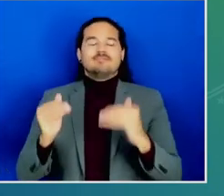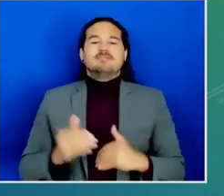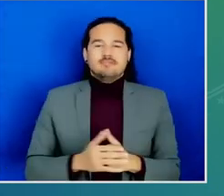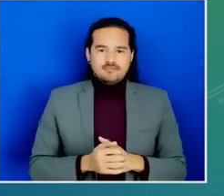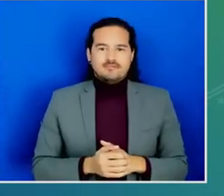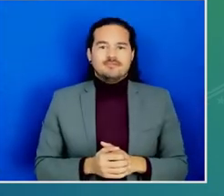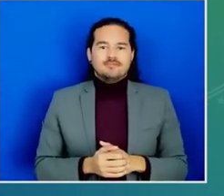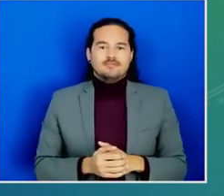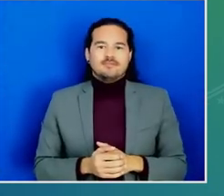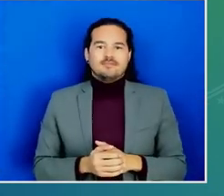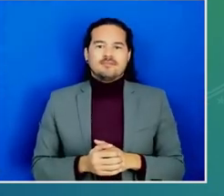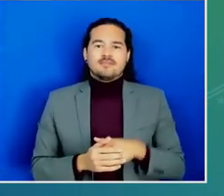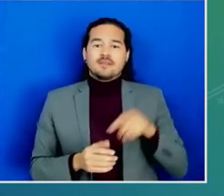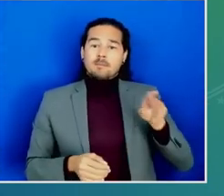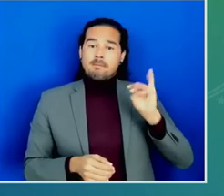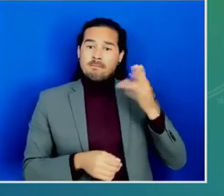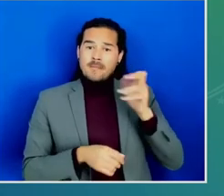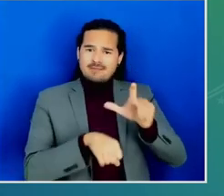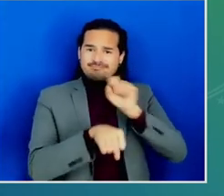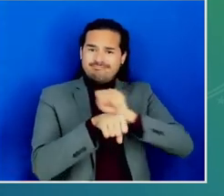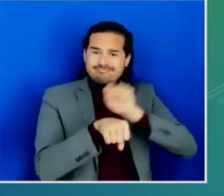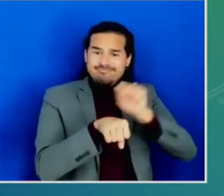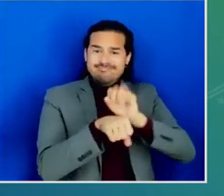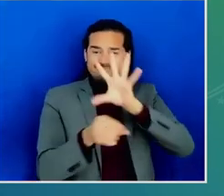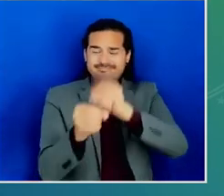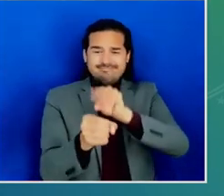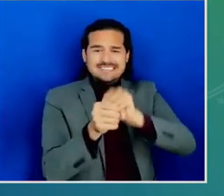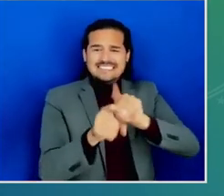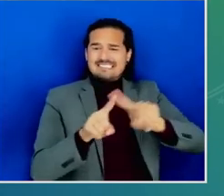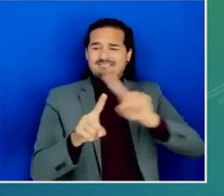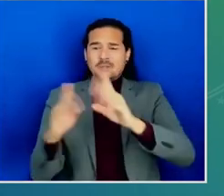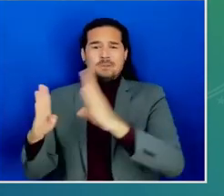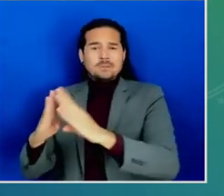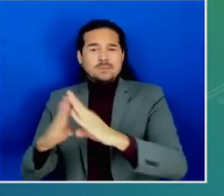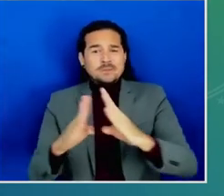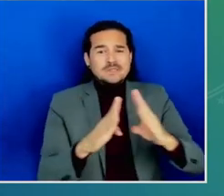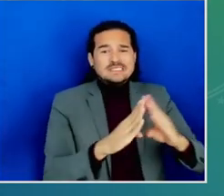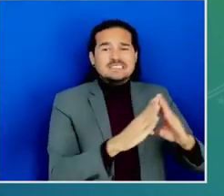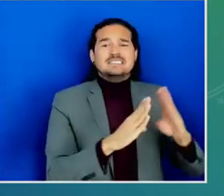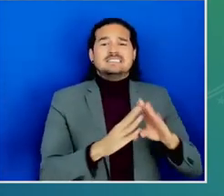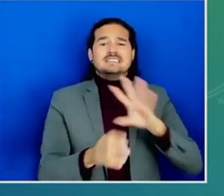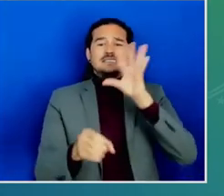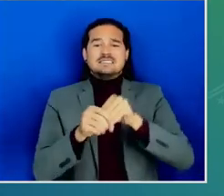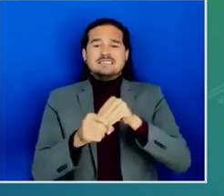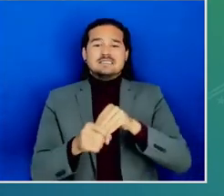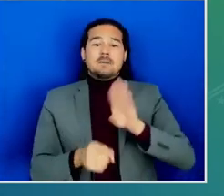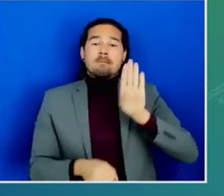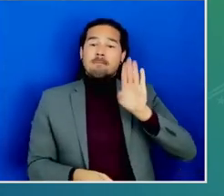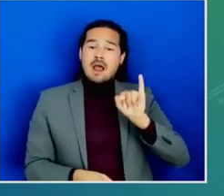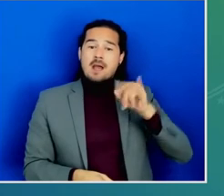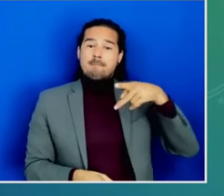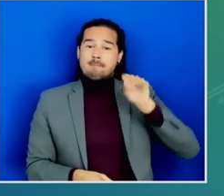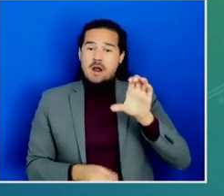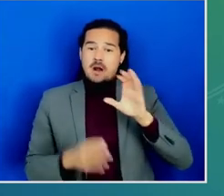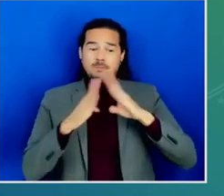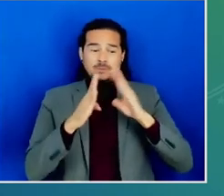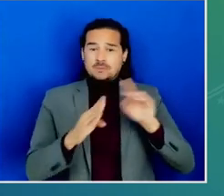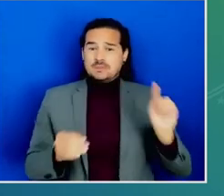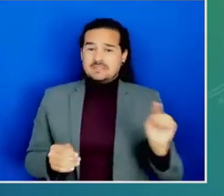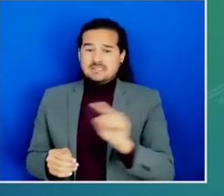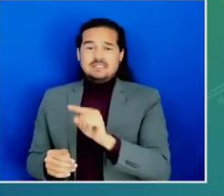frontline and fence line communities. They're those communities that live along the literally have fences separating them from